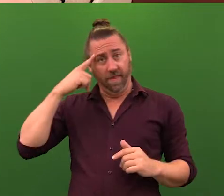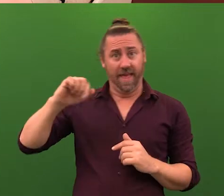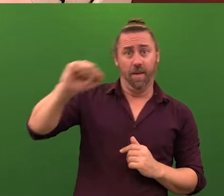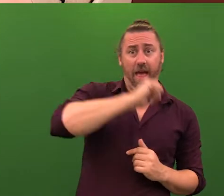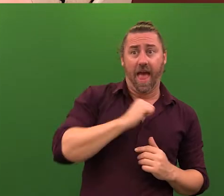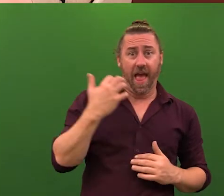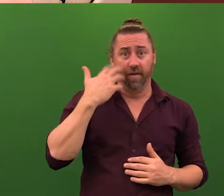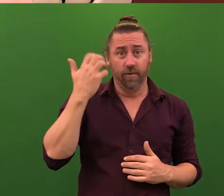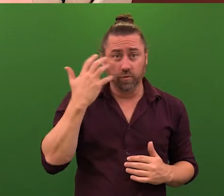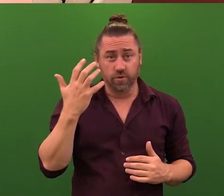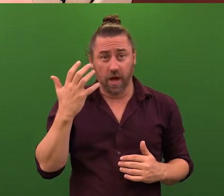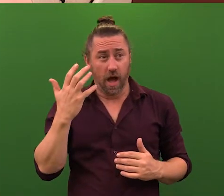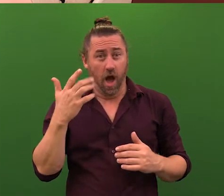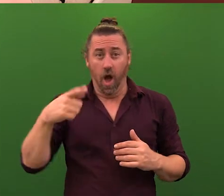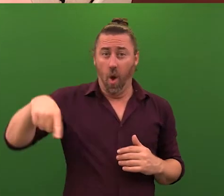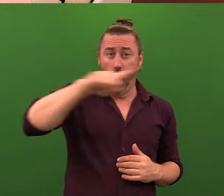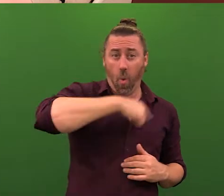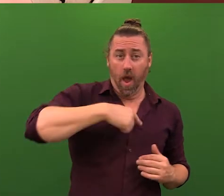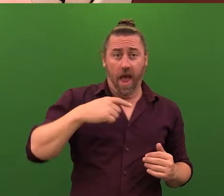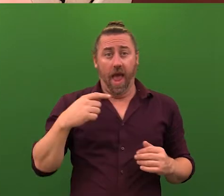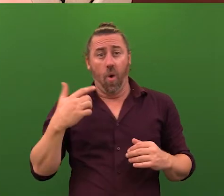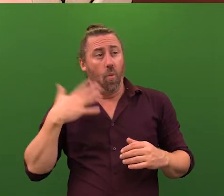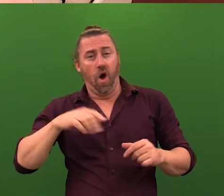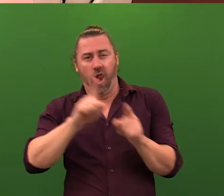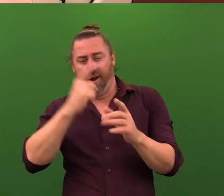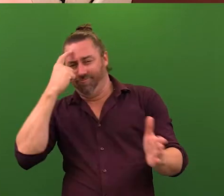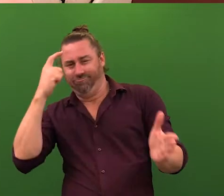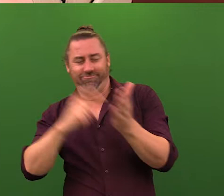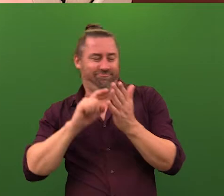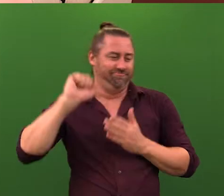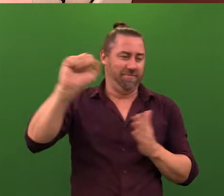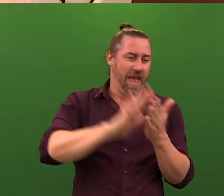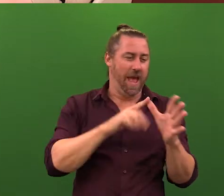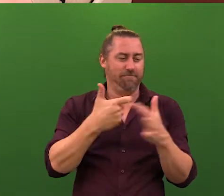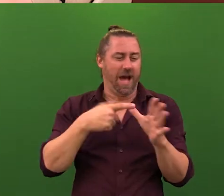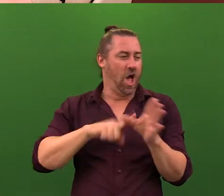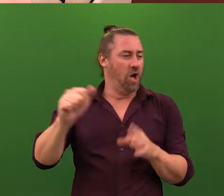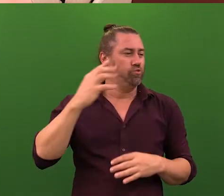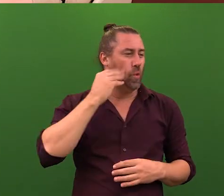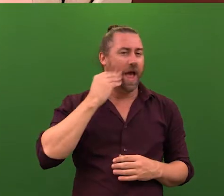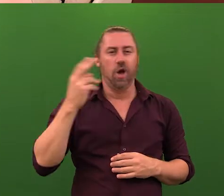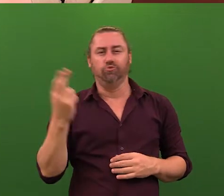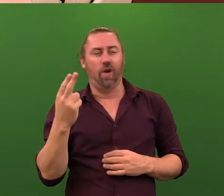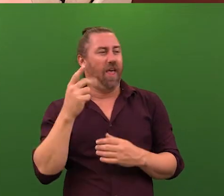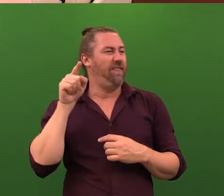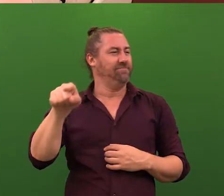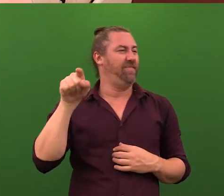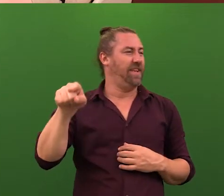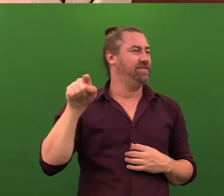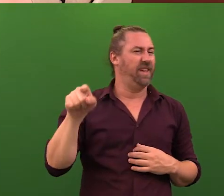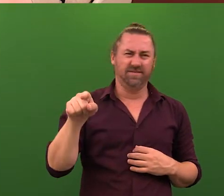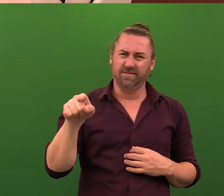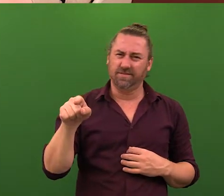future, is sugar all we want to be known for our past? When we